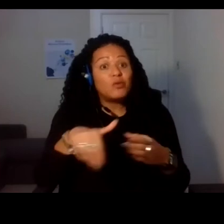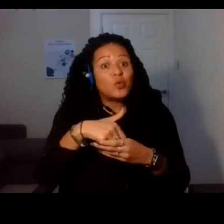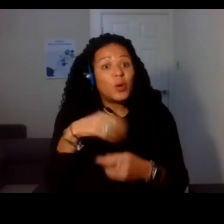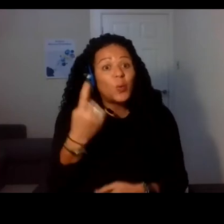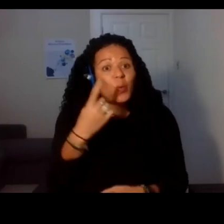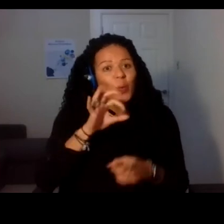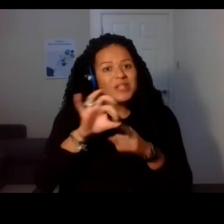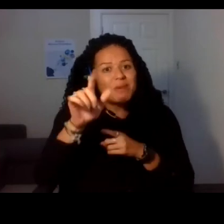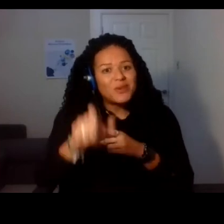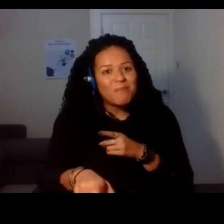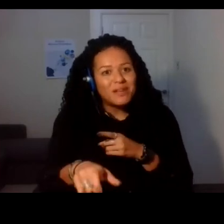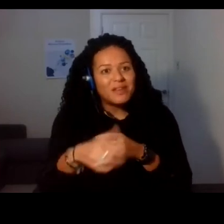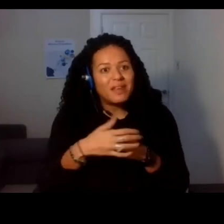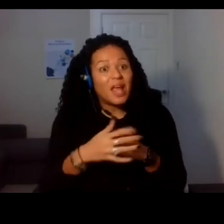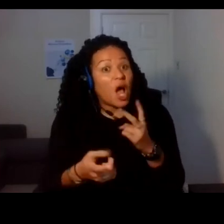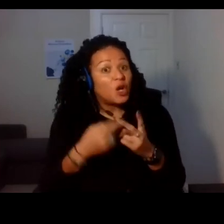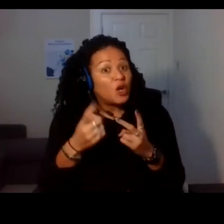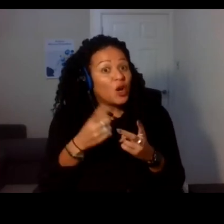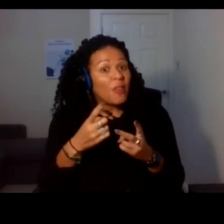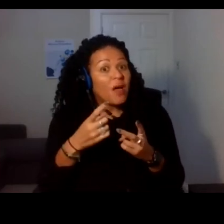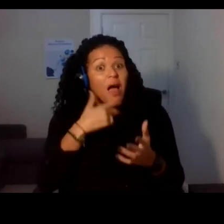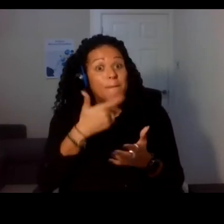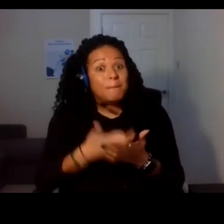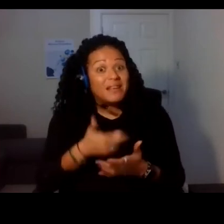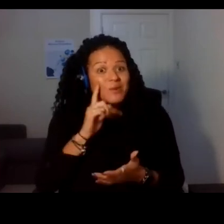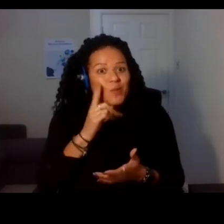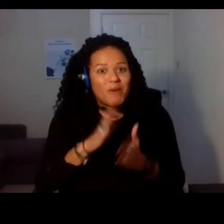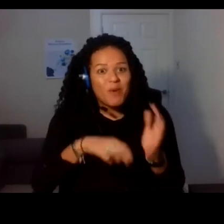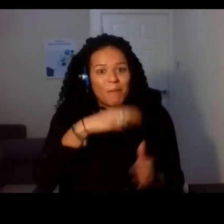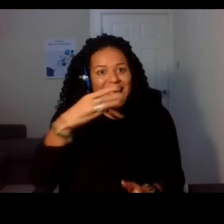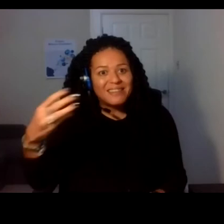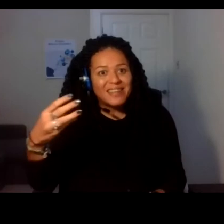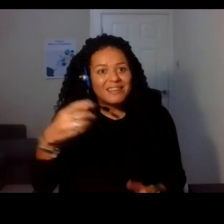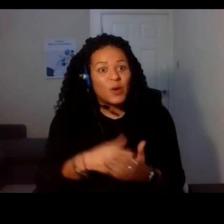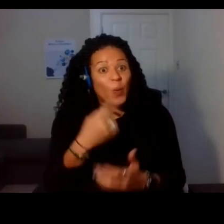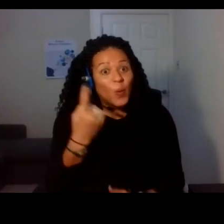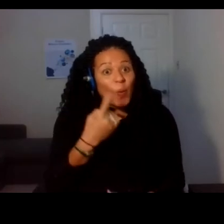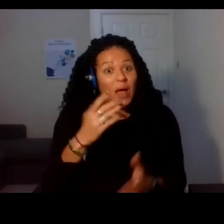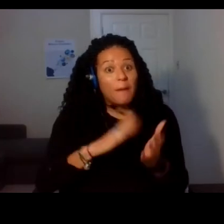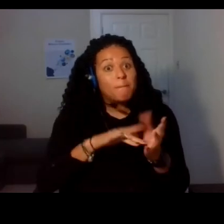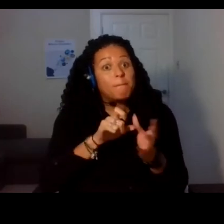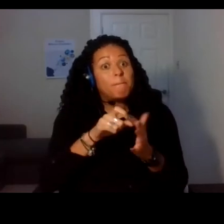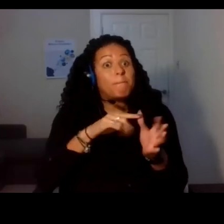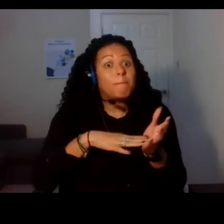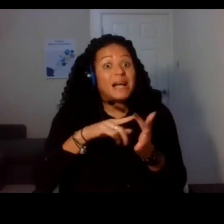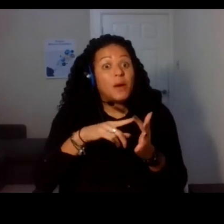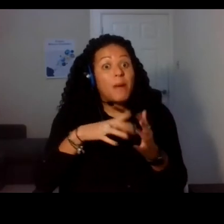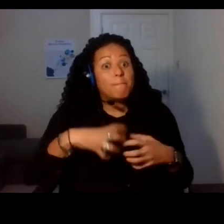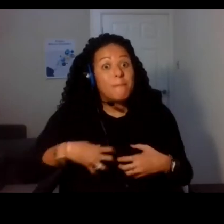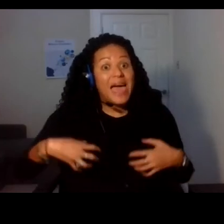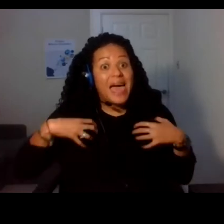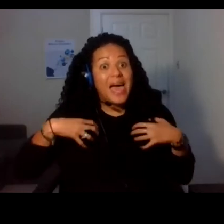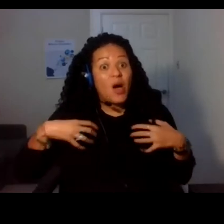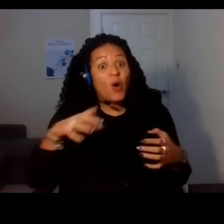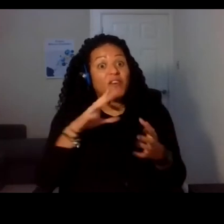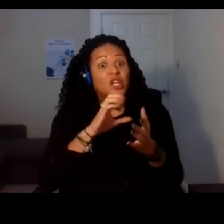very special and another amazing woman from Essex, no less than the Madam Mayor of Chelmsford. So I feel